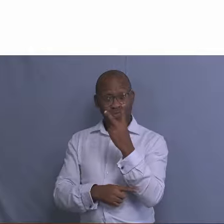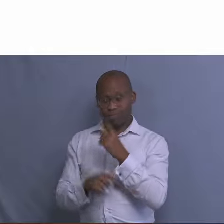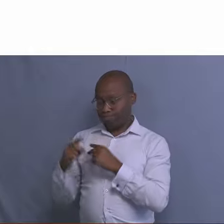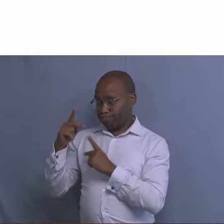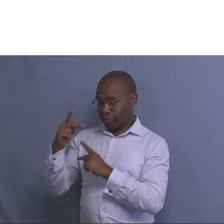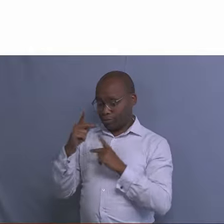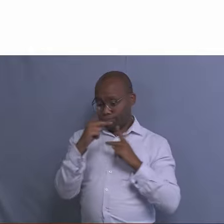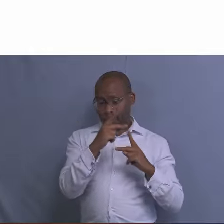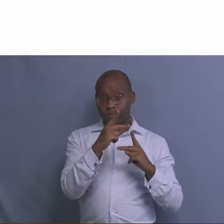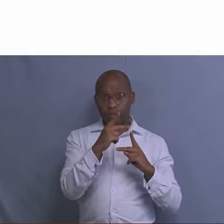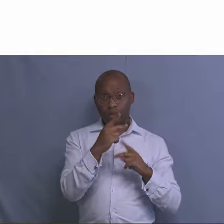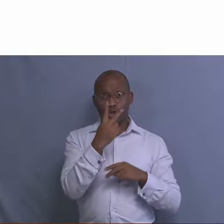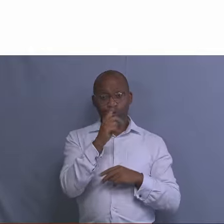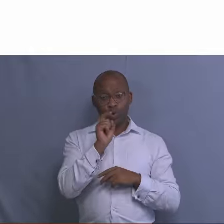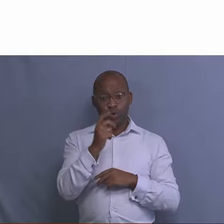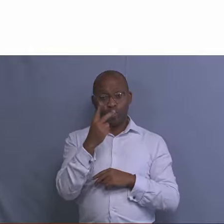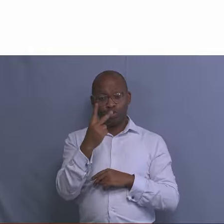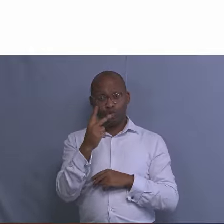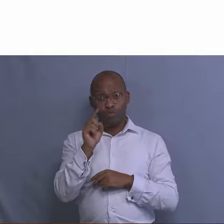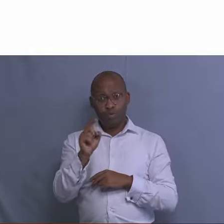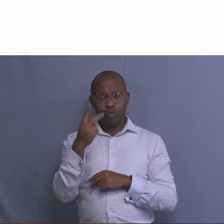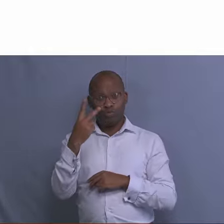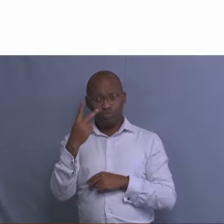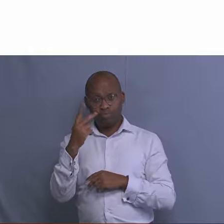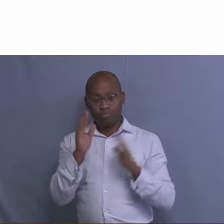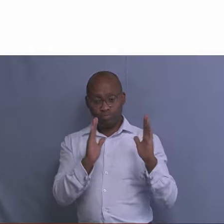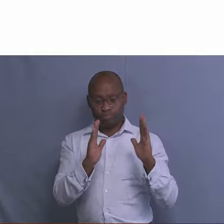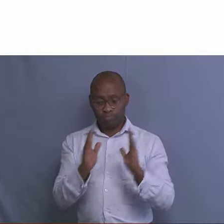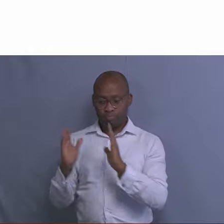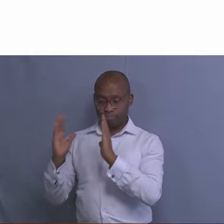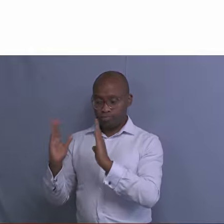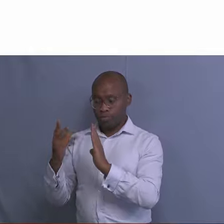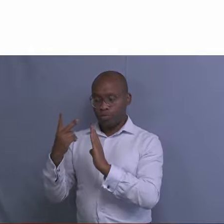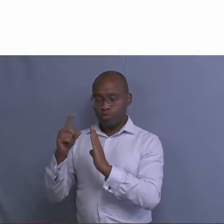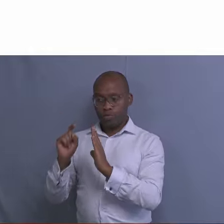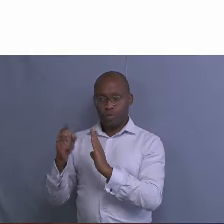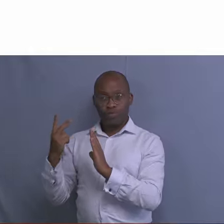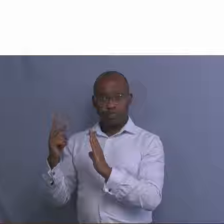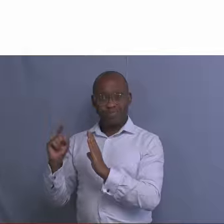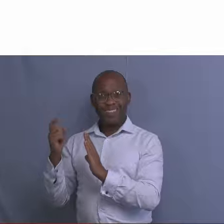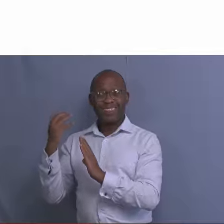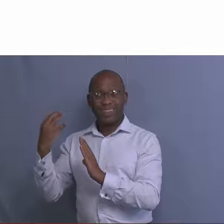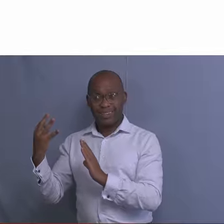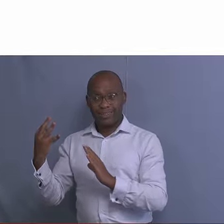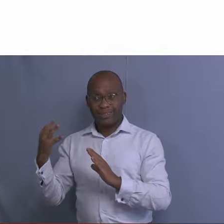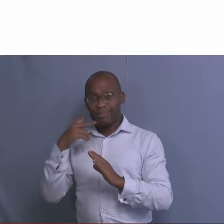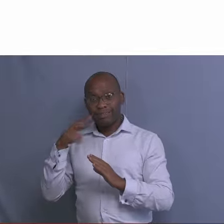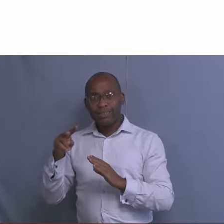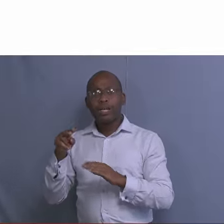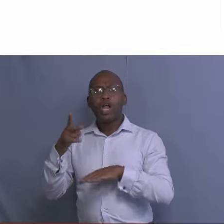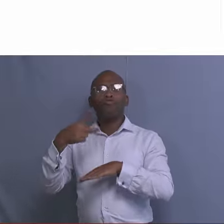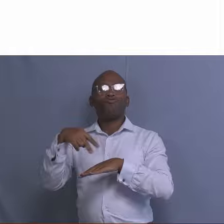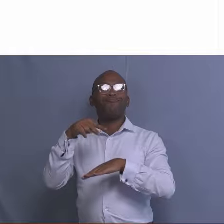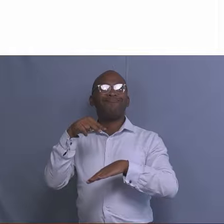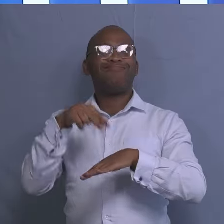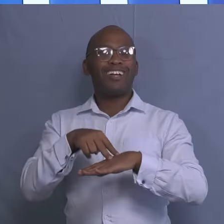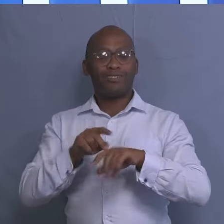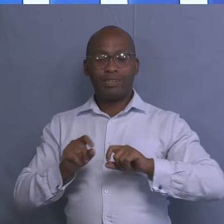and 2.3.3, it's a large fenced area, animals grazing on natural veldt.